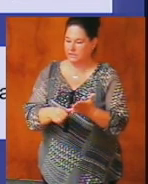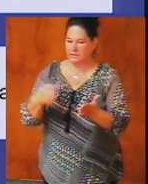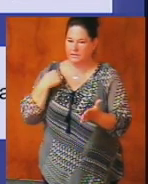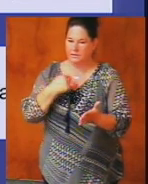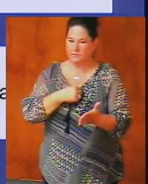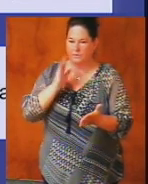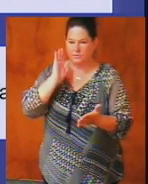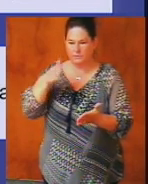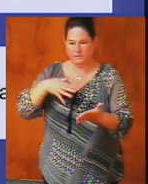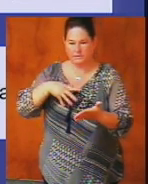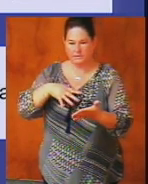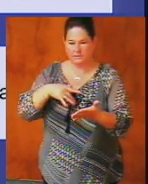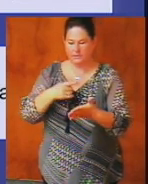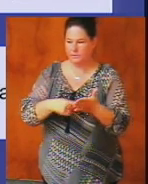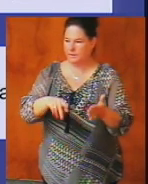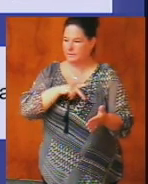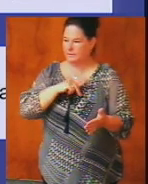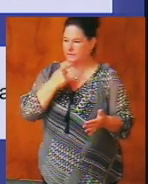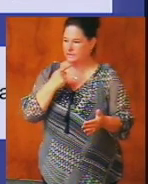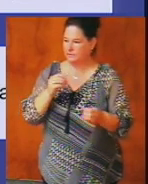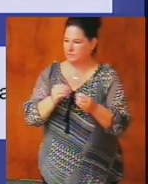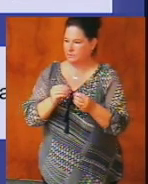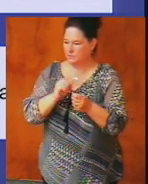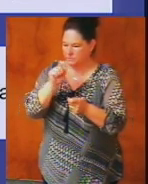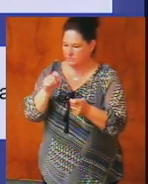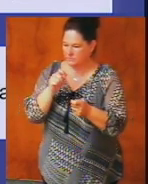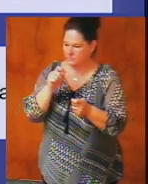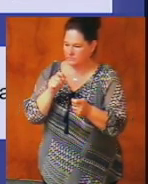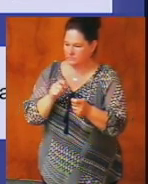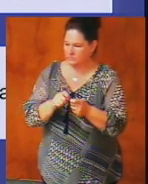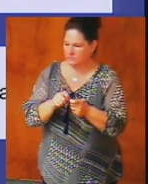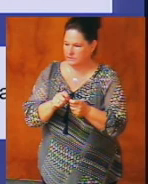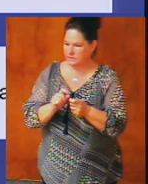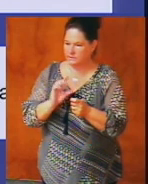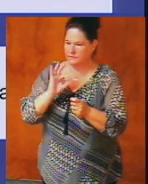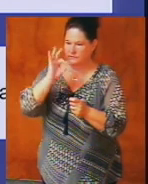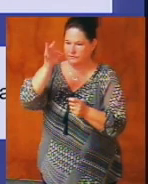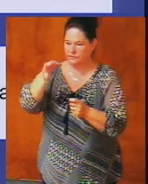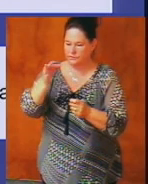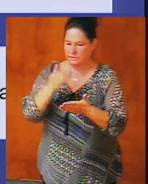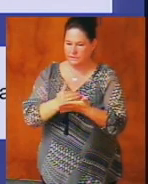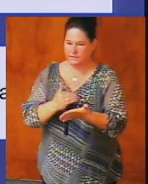be looking at what Paul says in more detail in